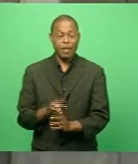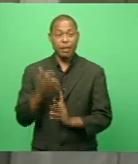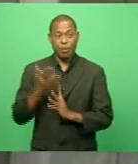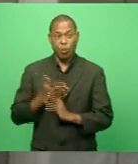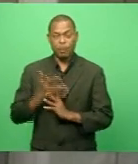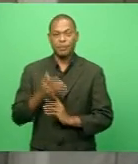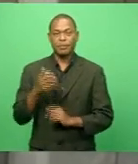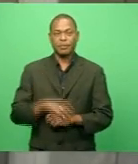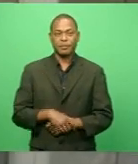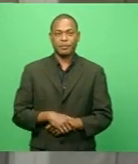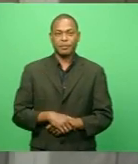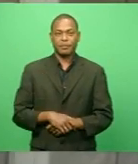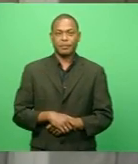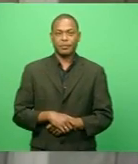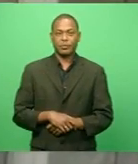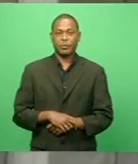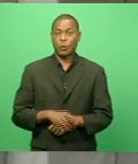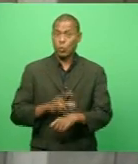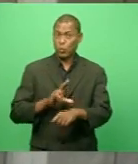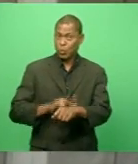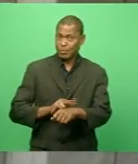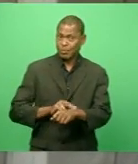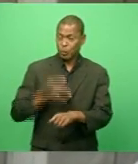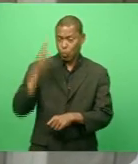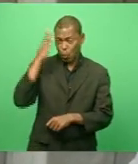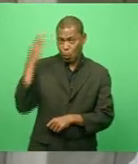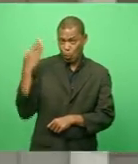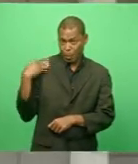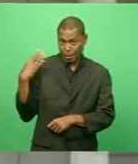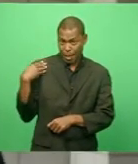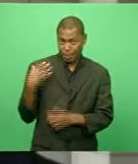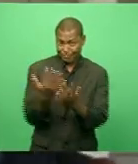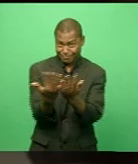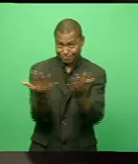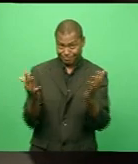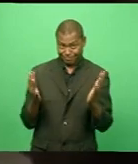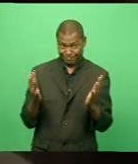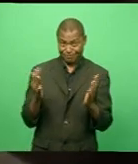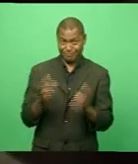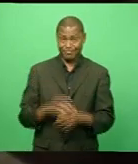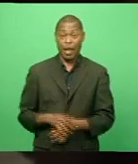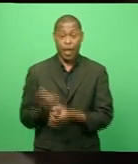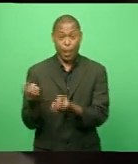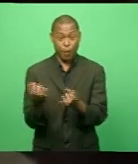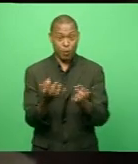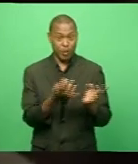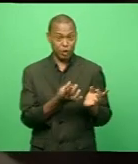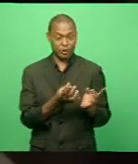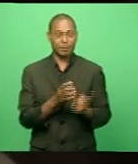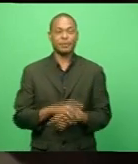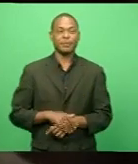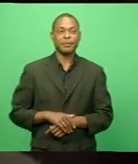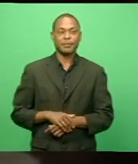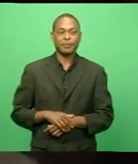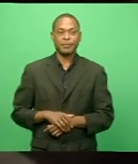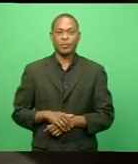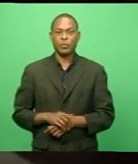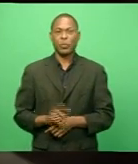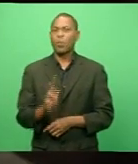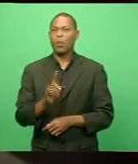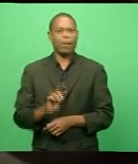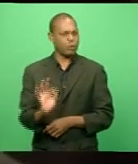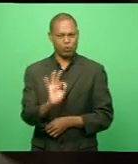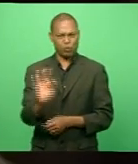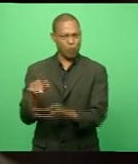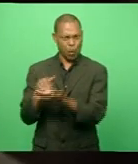They are well. Dr. Wangainambete has reminded the public that misinformation on social media will not help us during